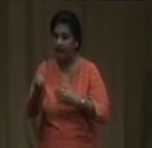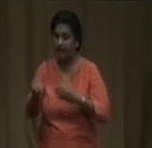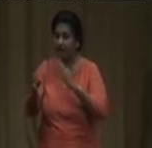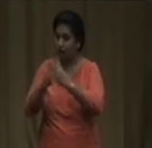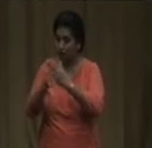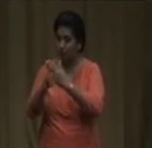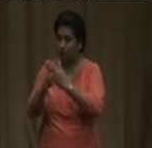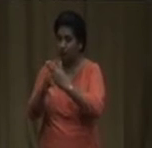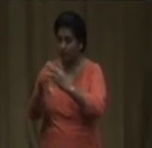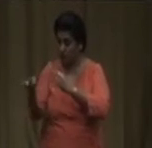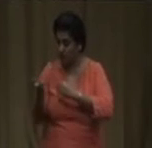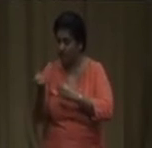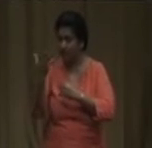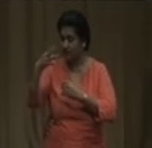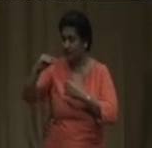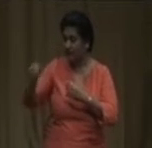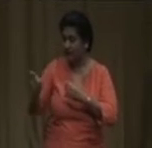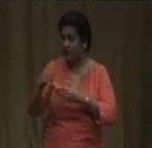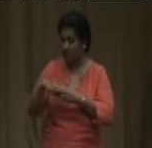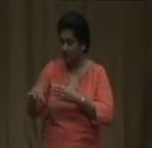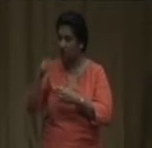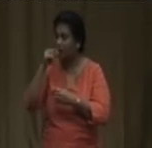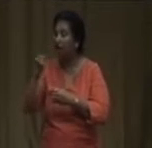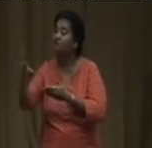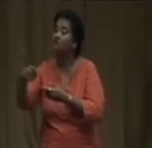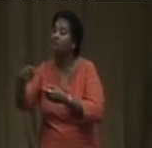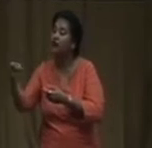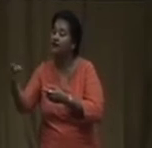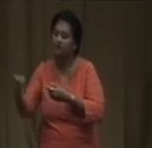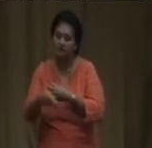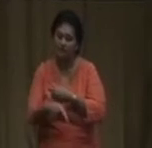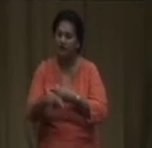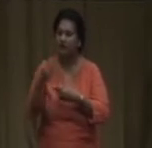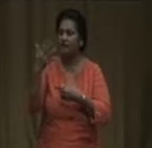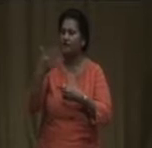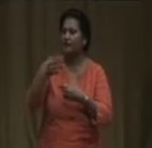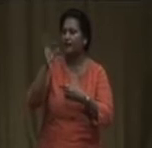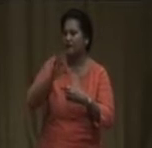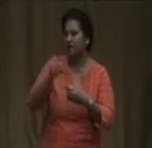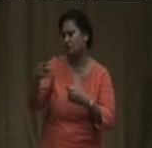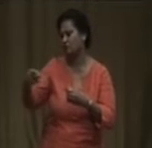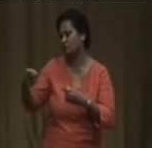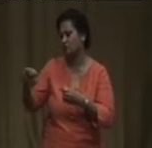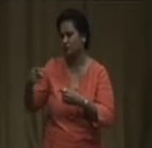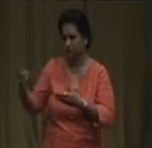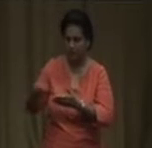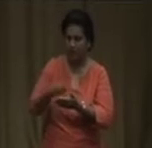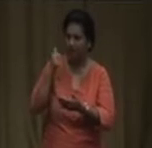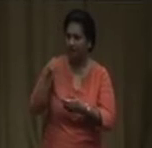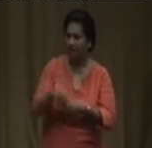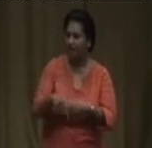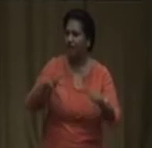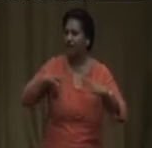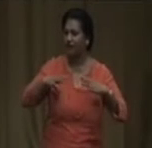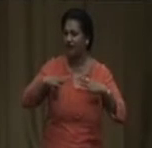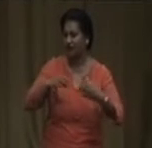more, they just need to contribute 15% of their gross salary for 3 years. It's a very